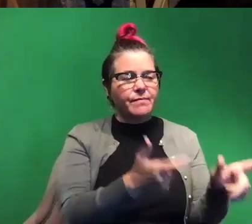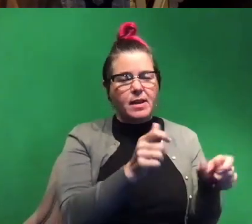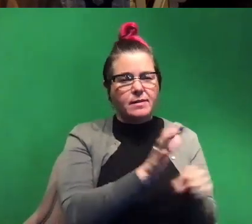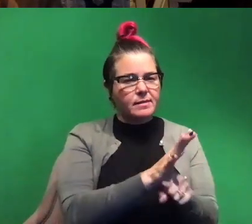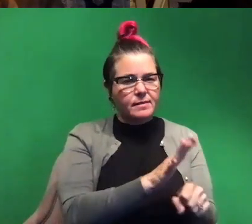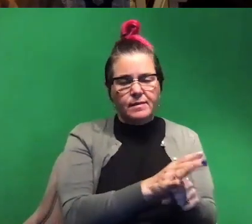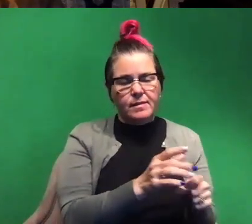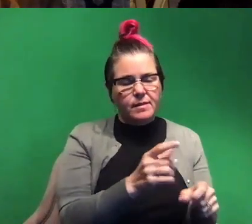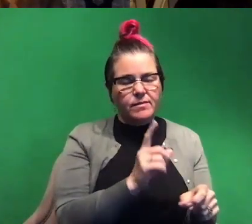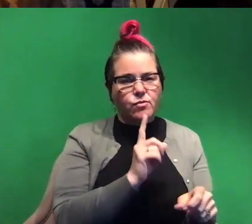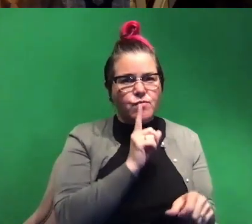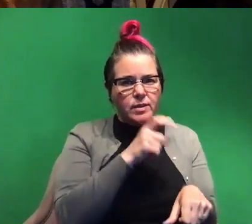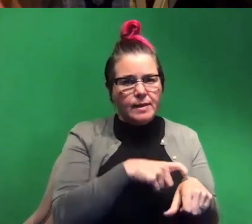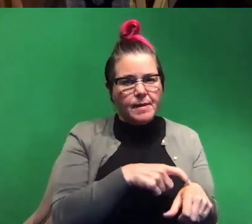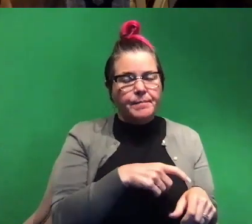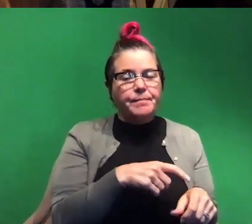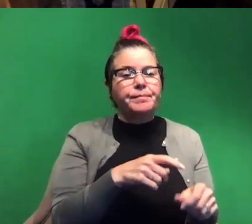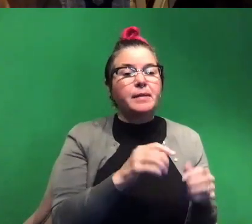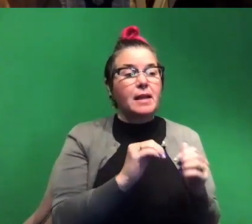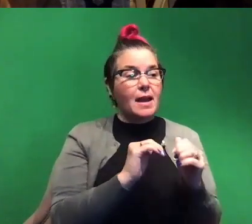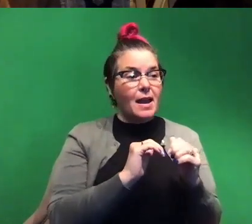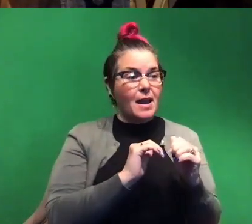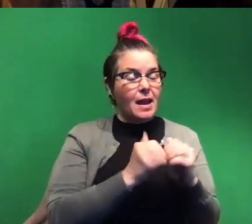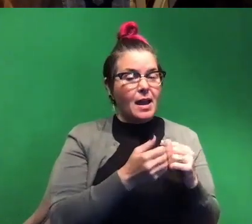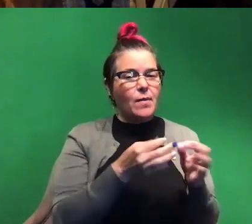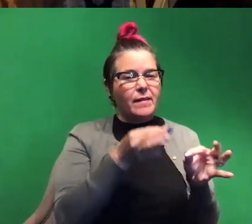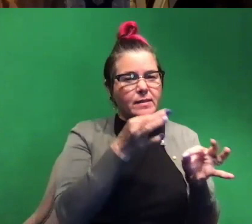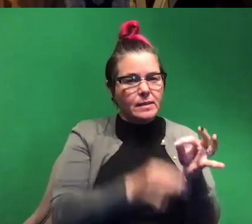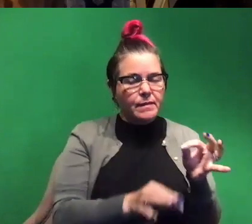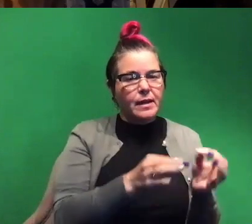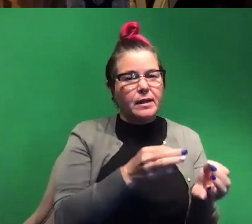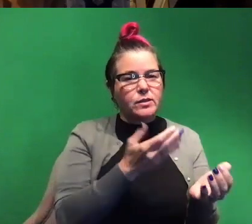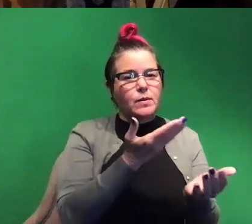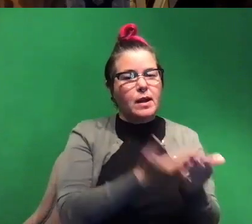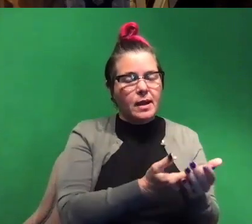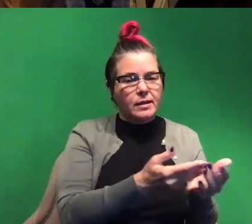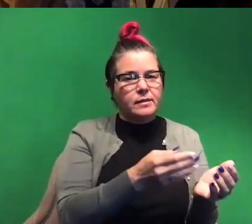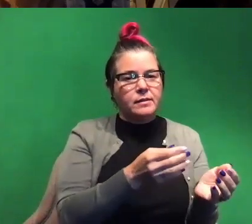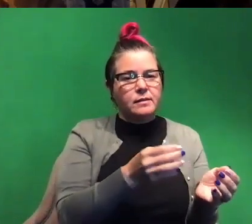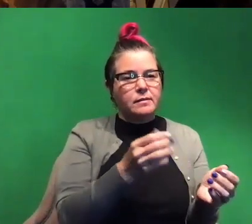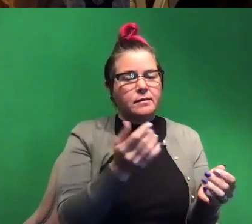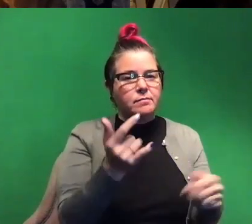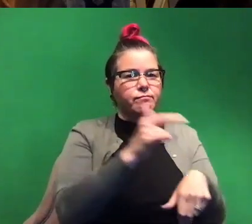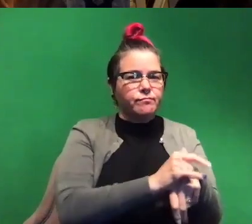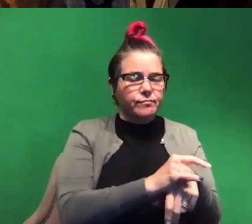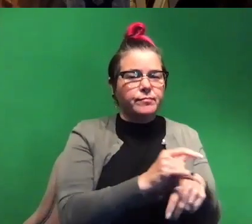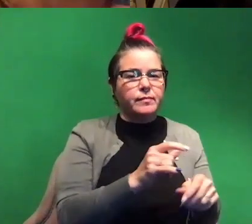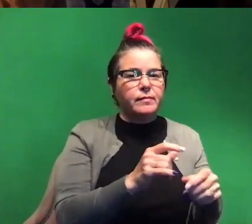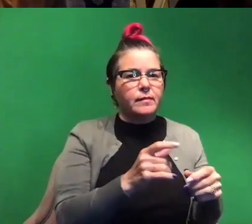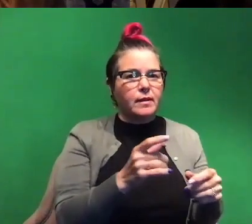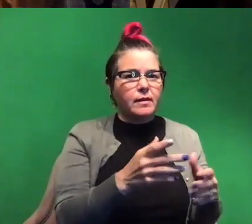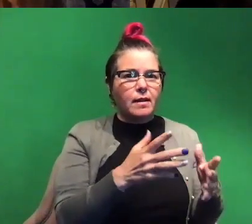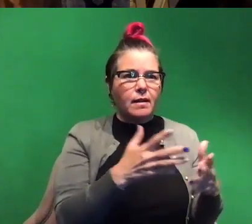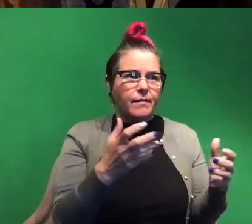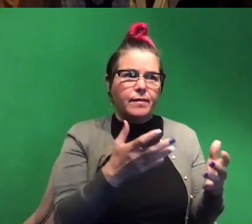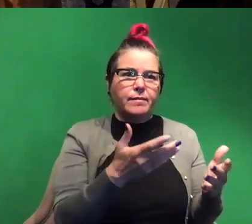in real time. Whereas the way that they've been able to simplify it to land allows us to land with the level of fidelity you see on those,